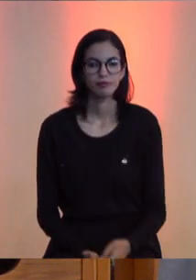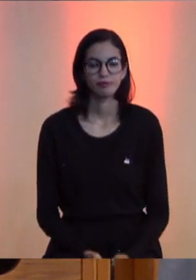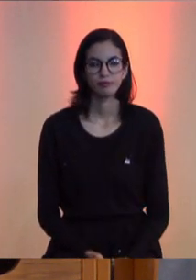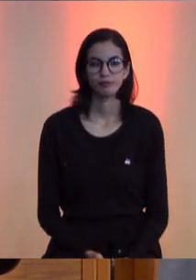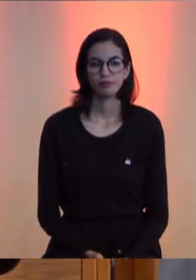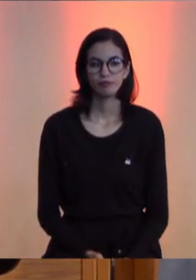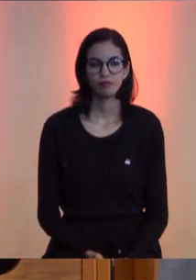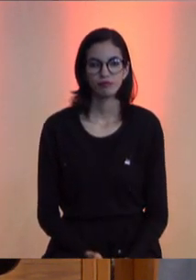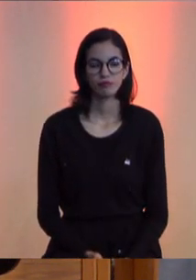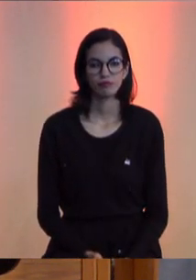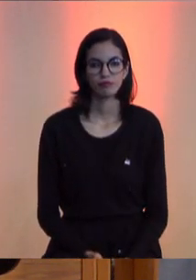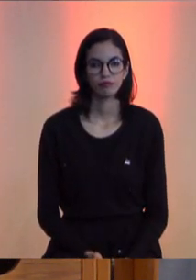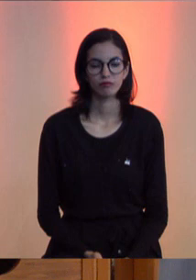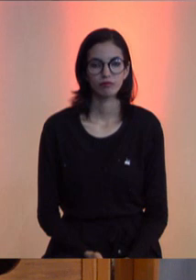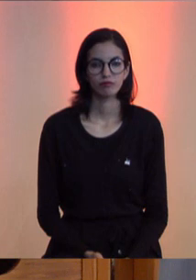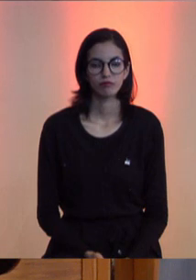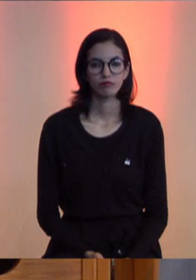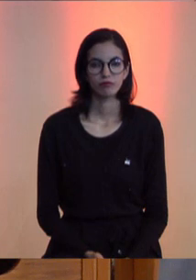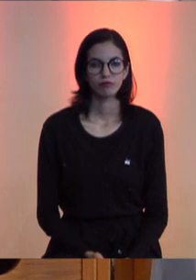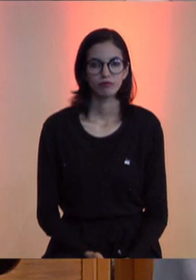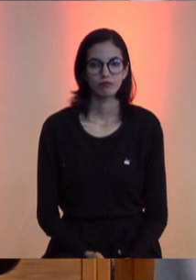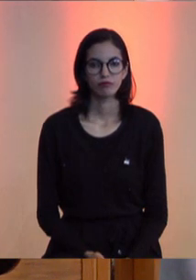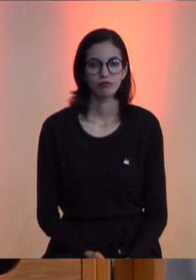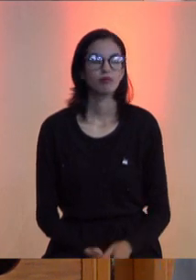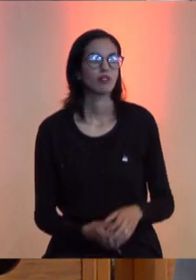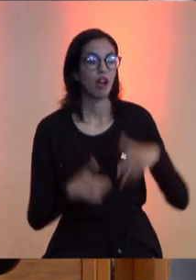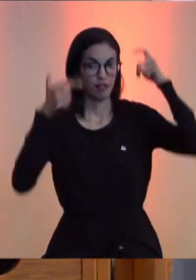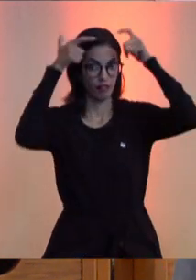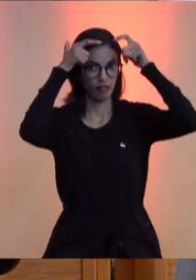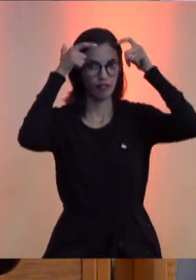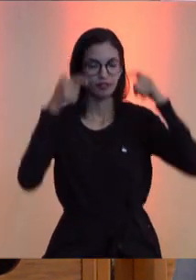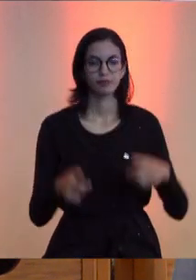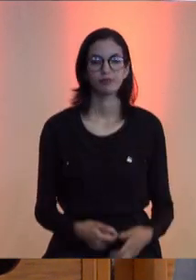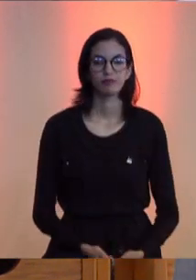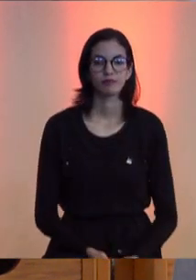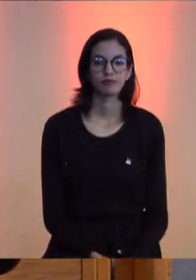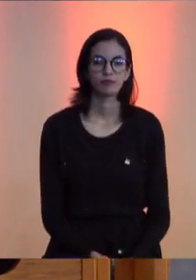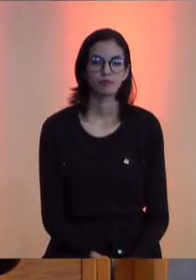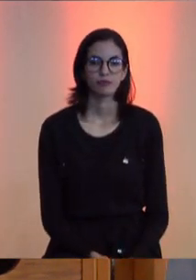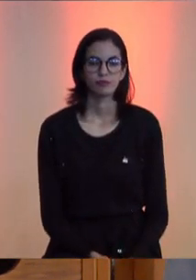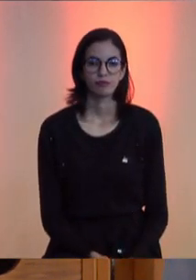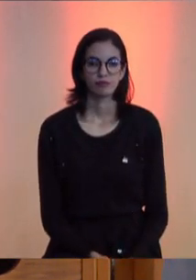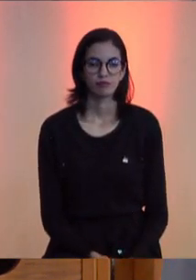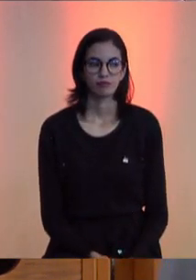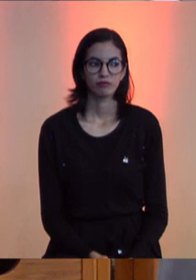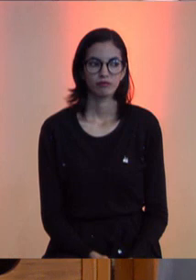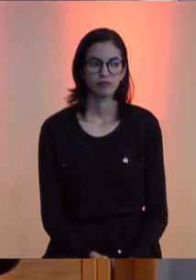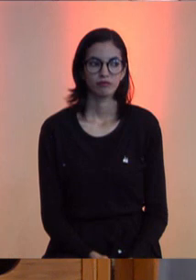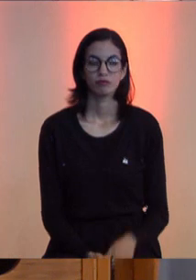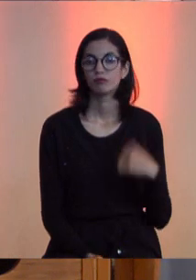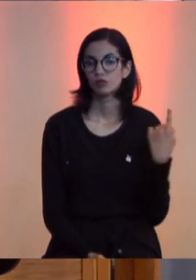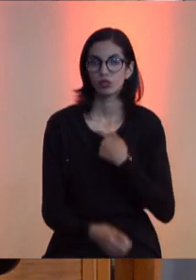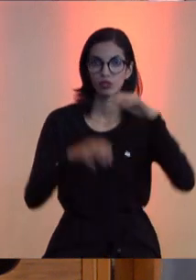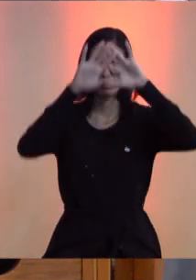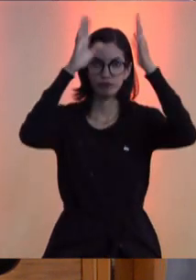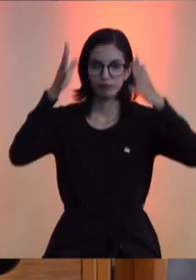And they say, y dijeron, King, rey, we will not bow at your image. No nos